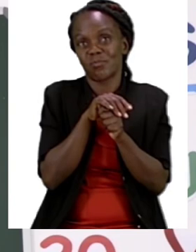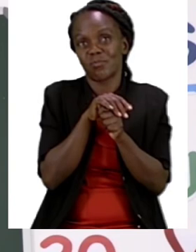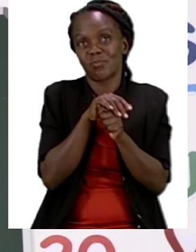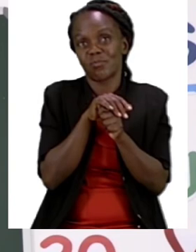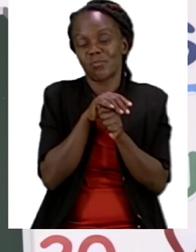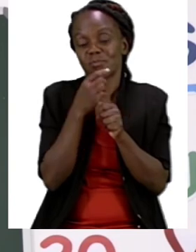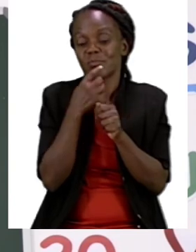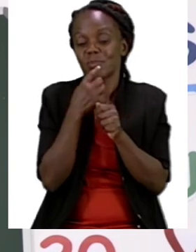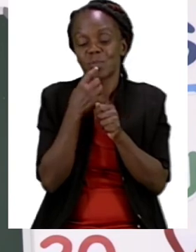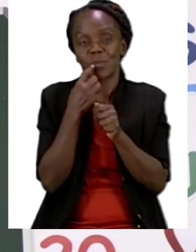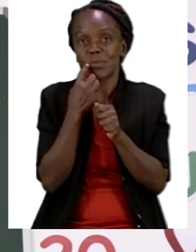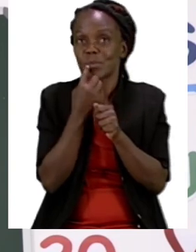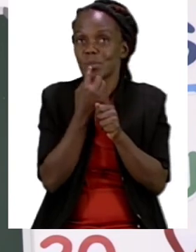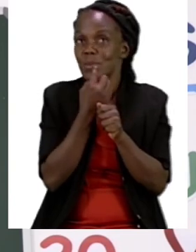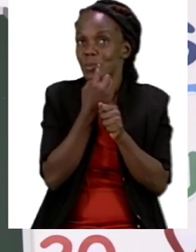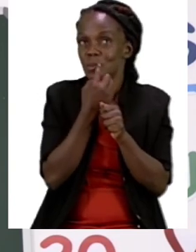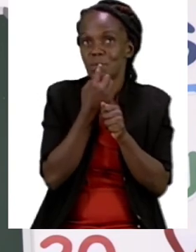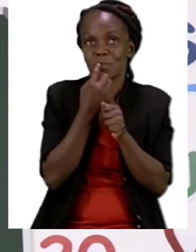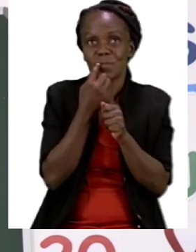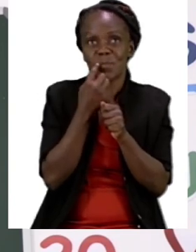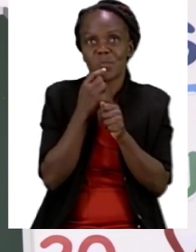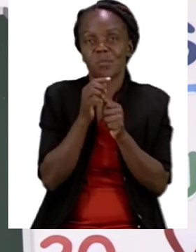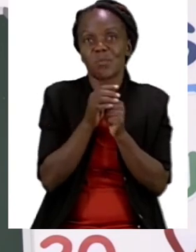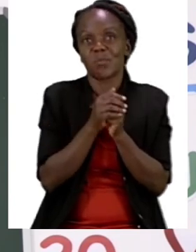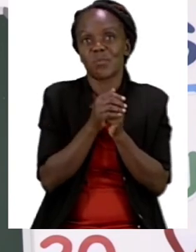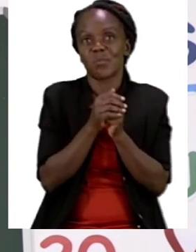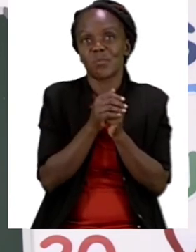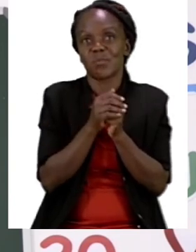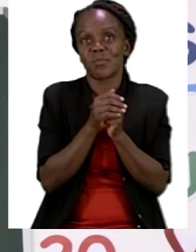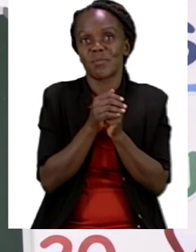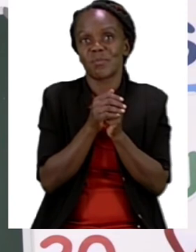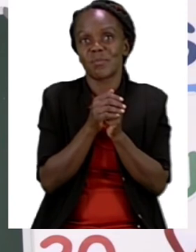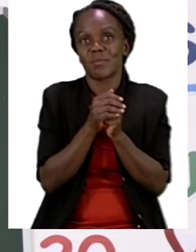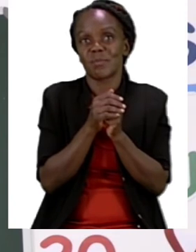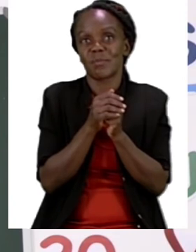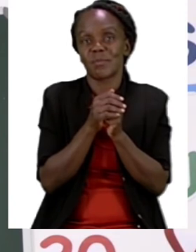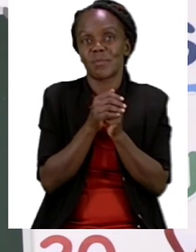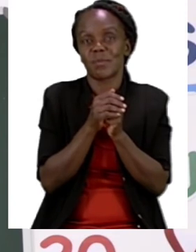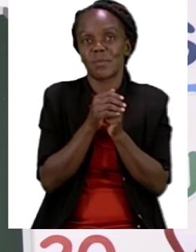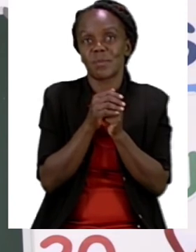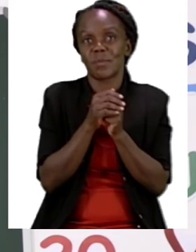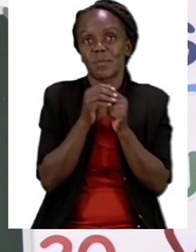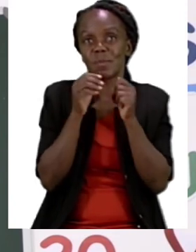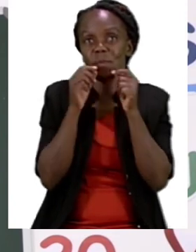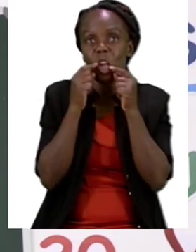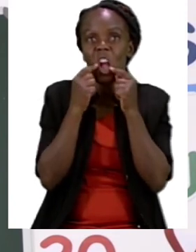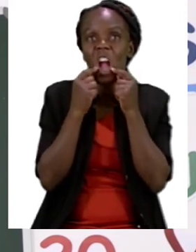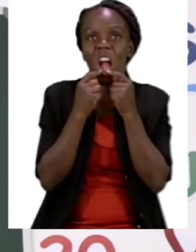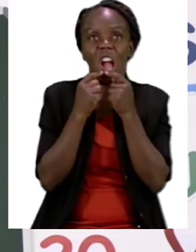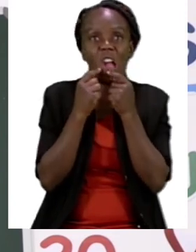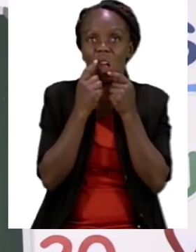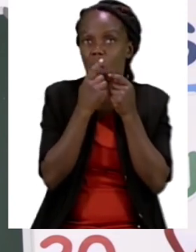his mouth. His mouth is open. So I'm going to finish up the